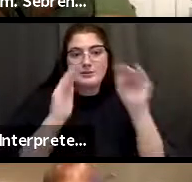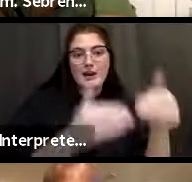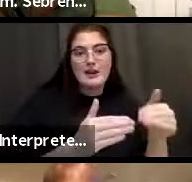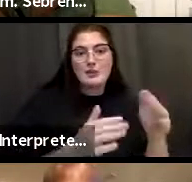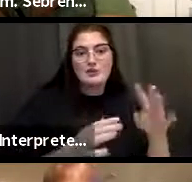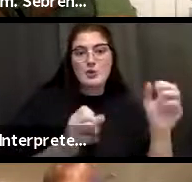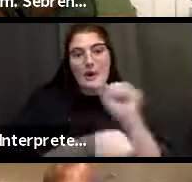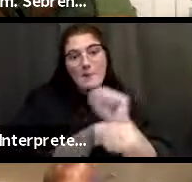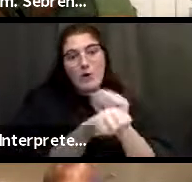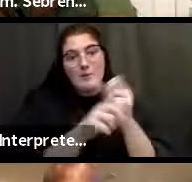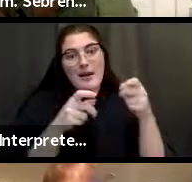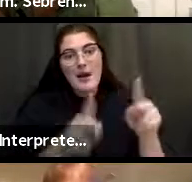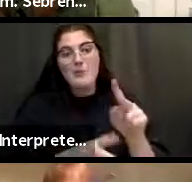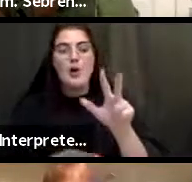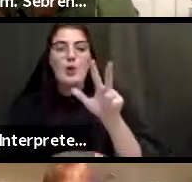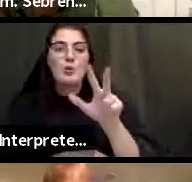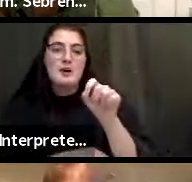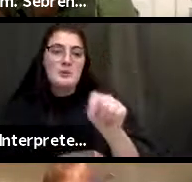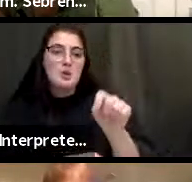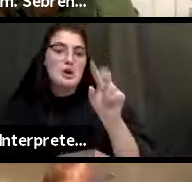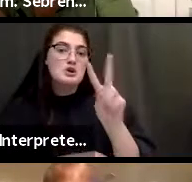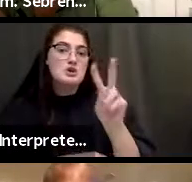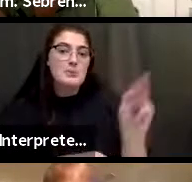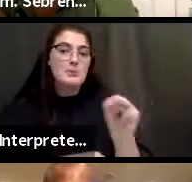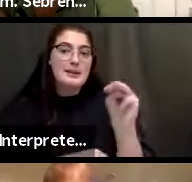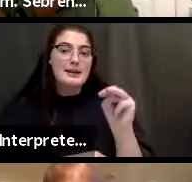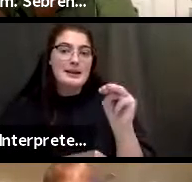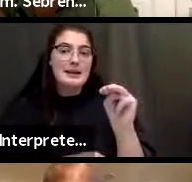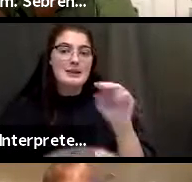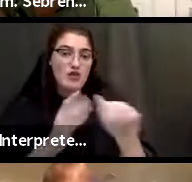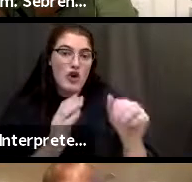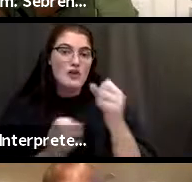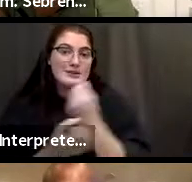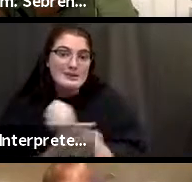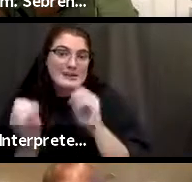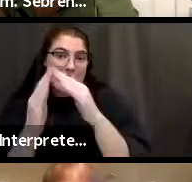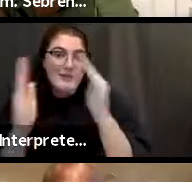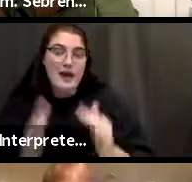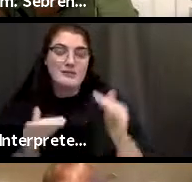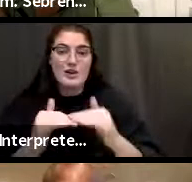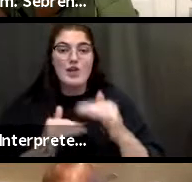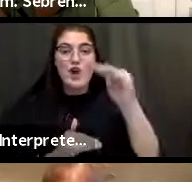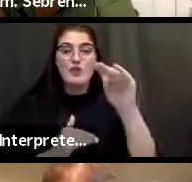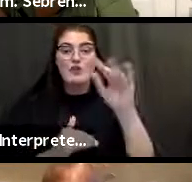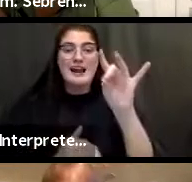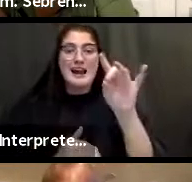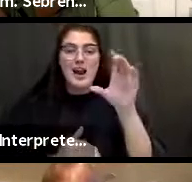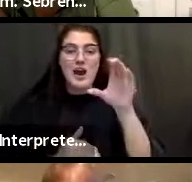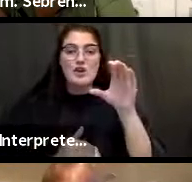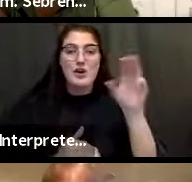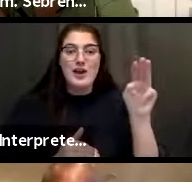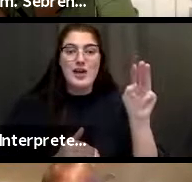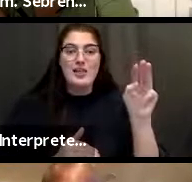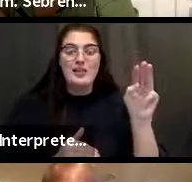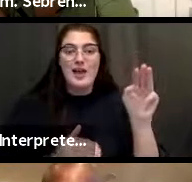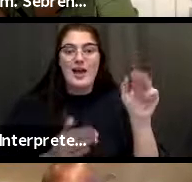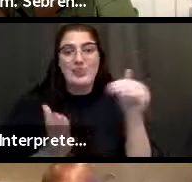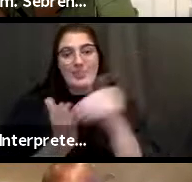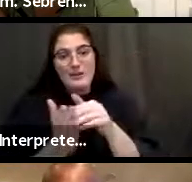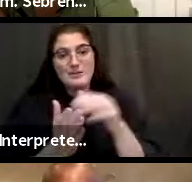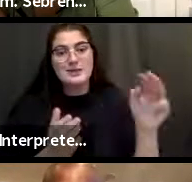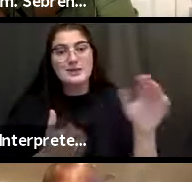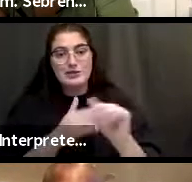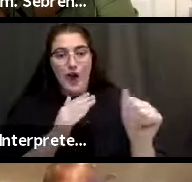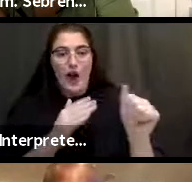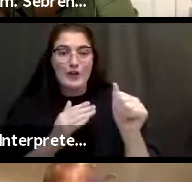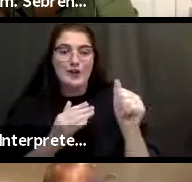$2.2 million for temporary safe housing, and over $800,000 to keep recreation centers